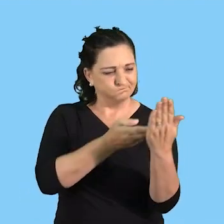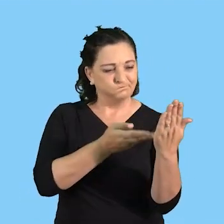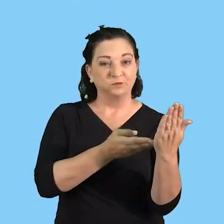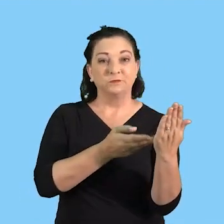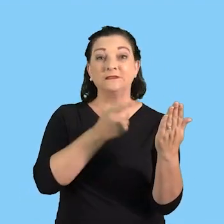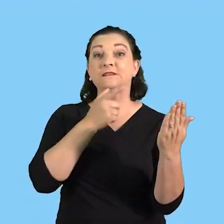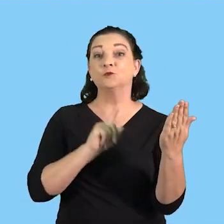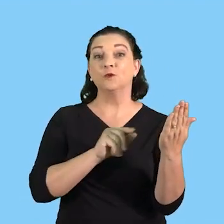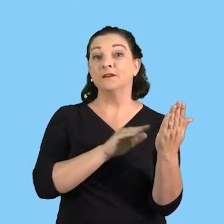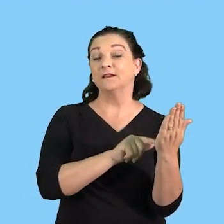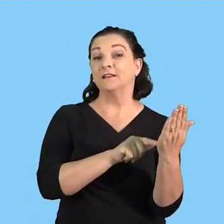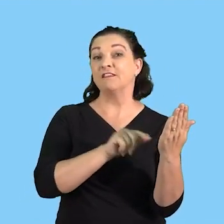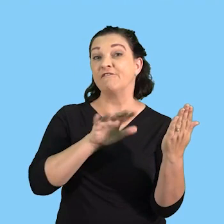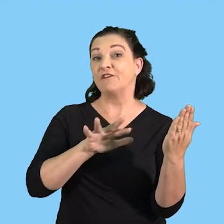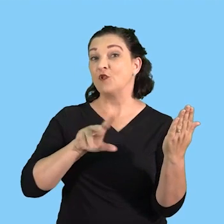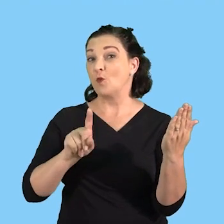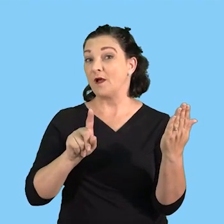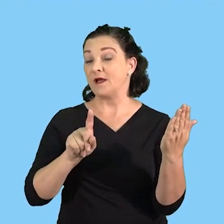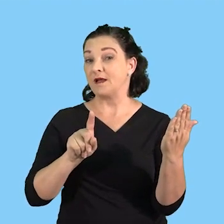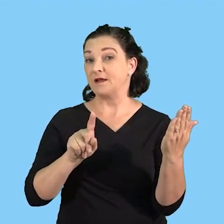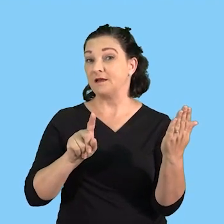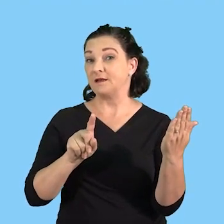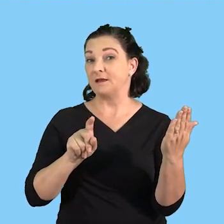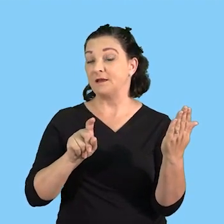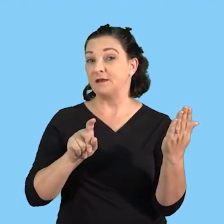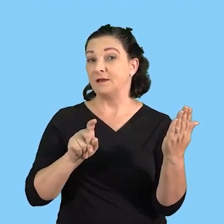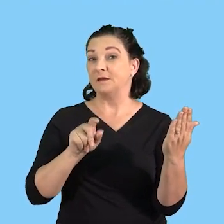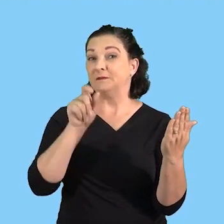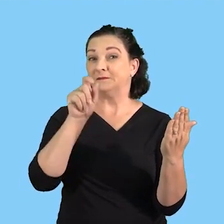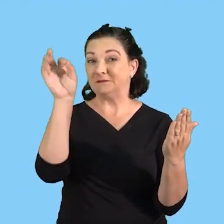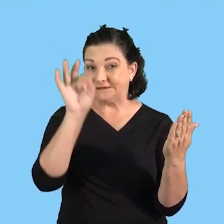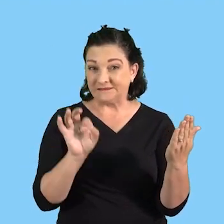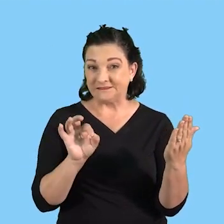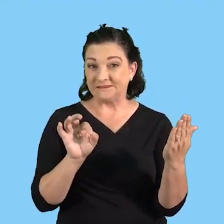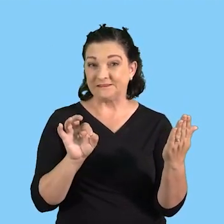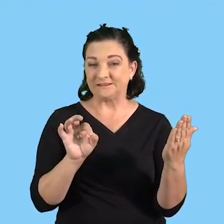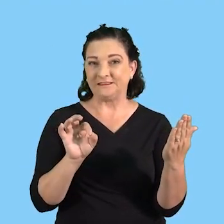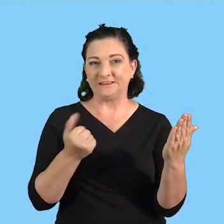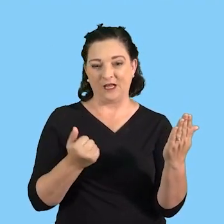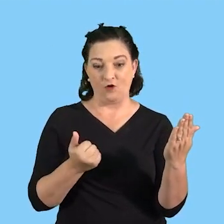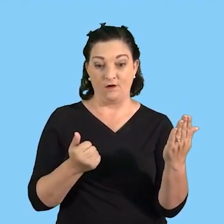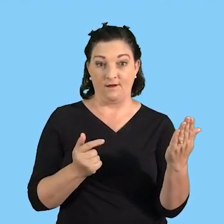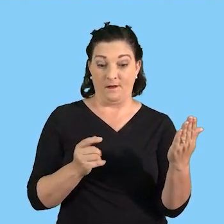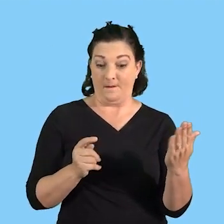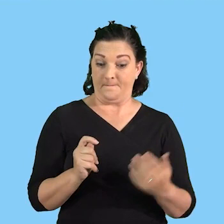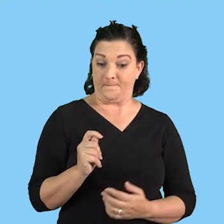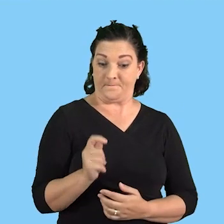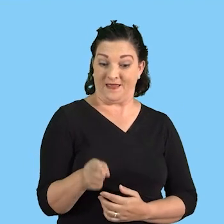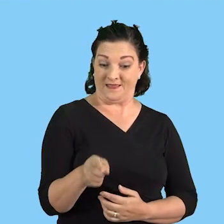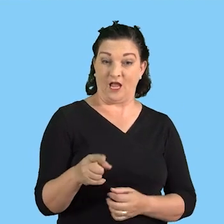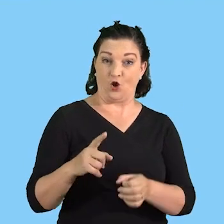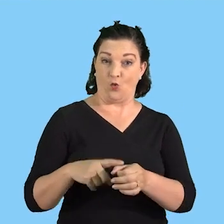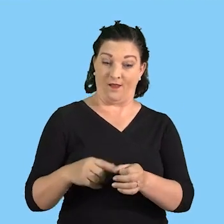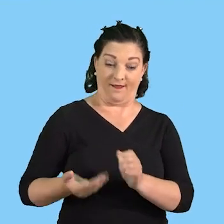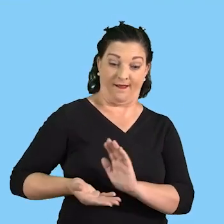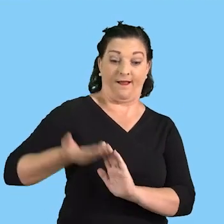indicates that 51% of customers would rather buy a product that is of high quality rather